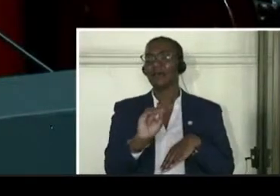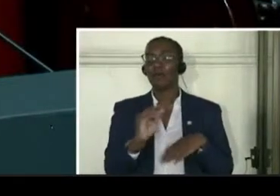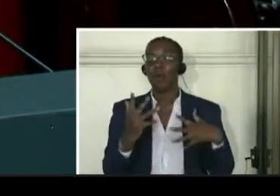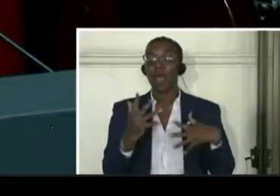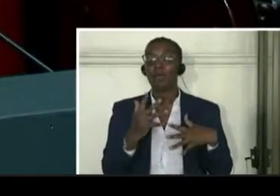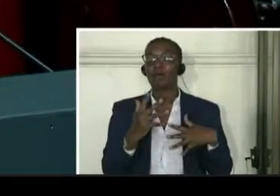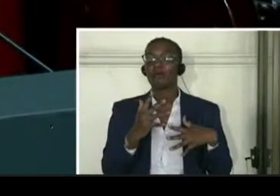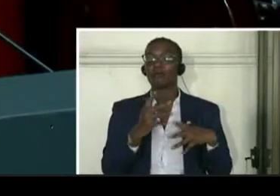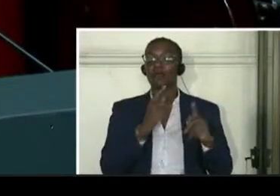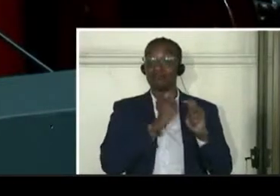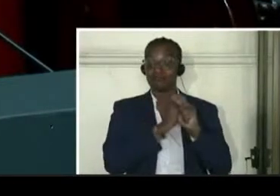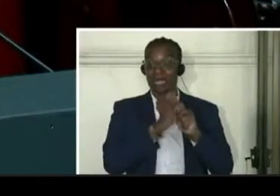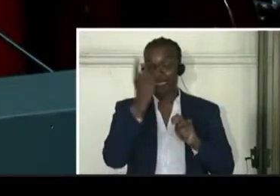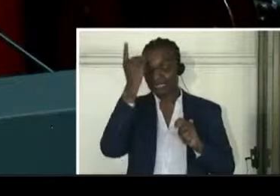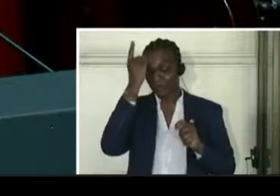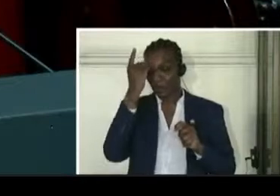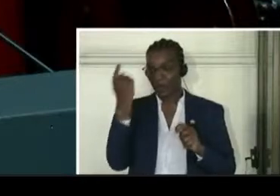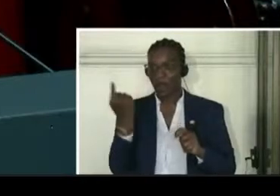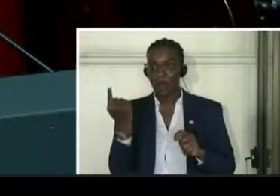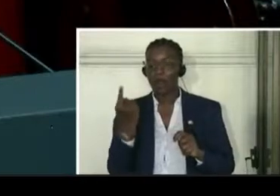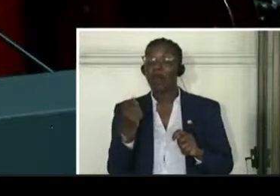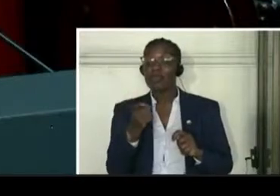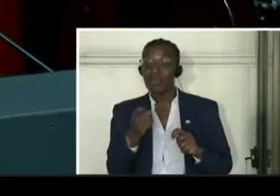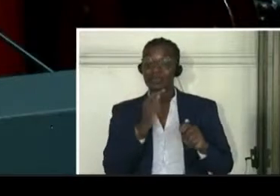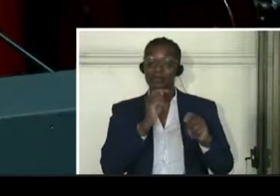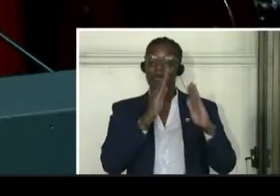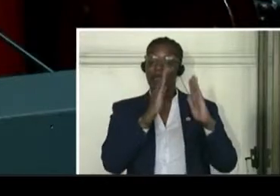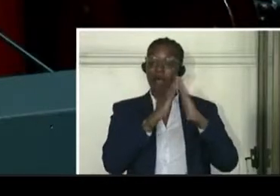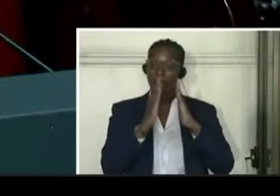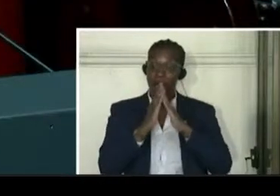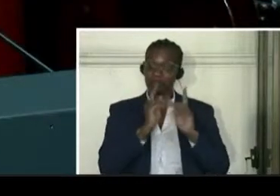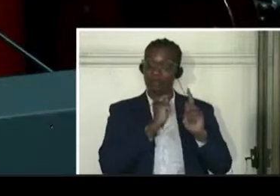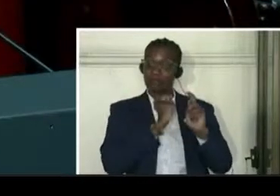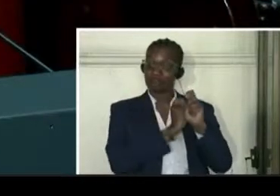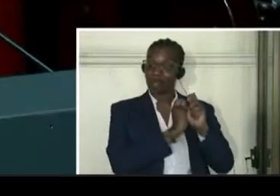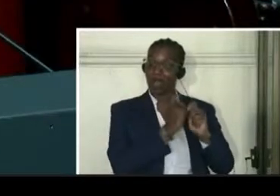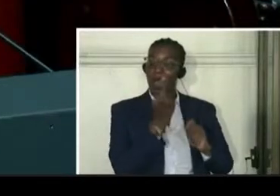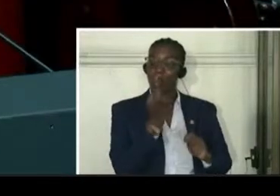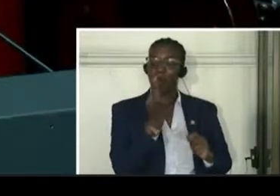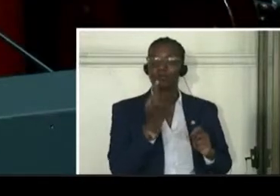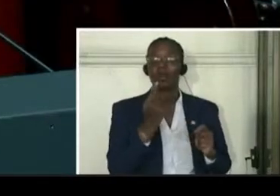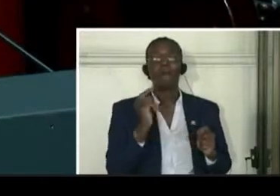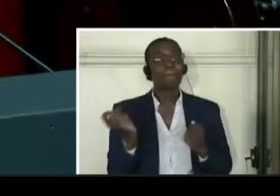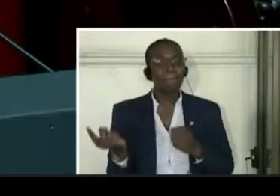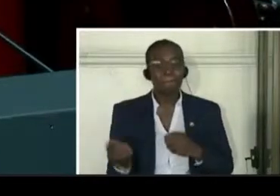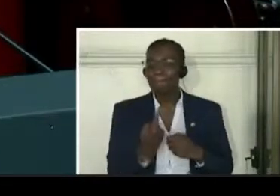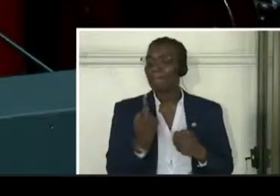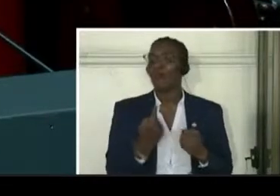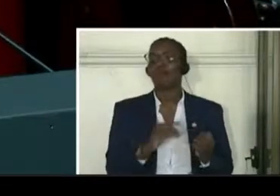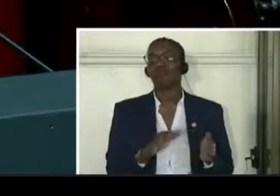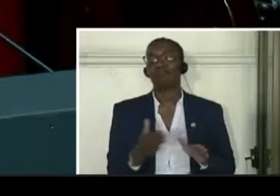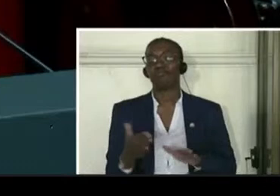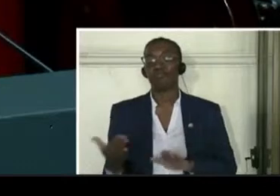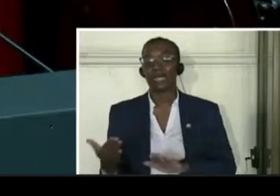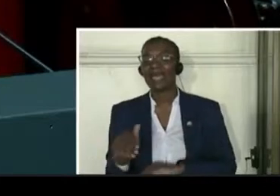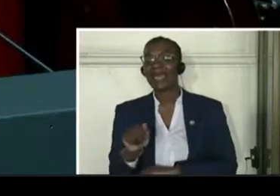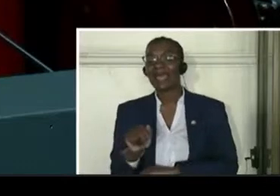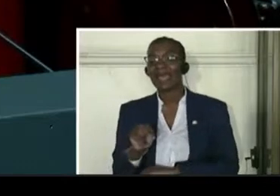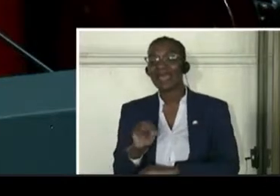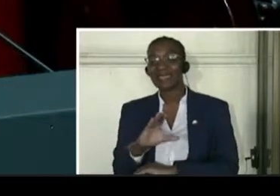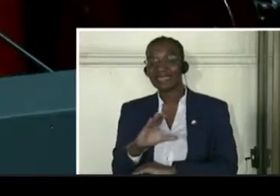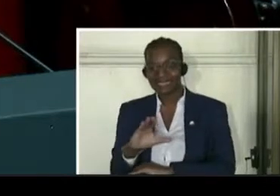eThekwini Metro alone. And from these settlements, many have lost their lives. African National